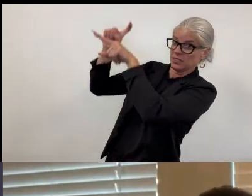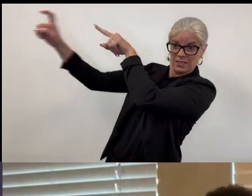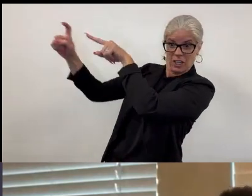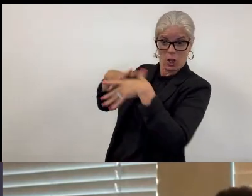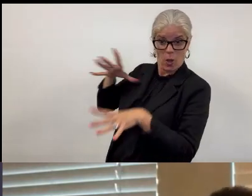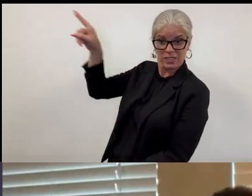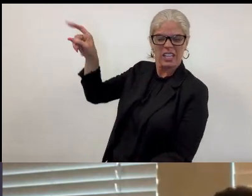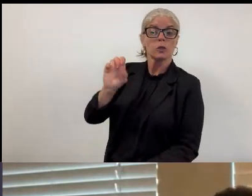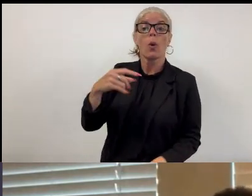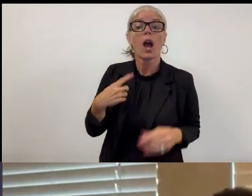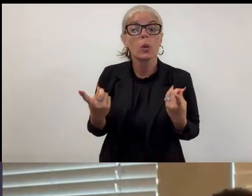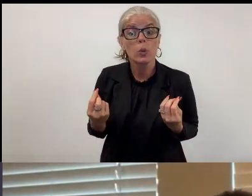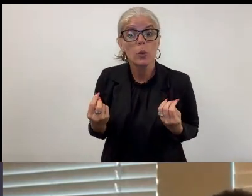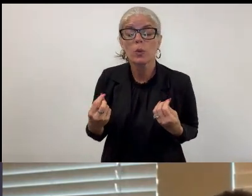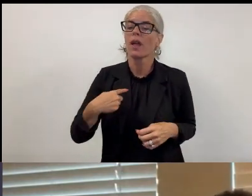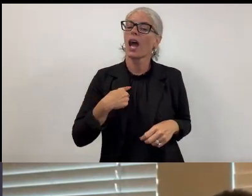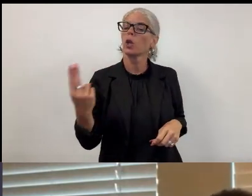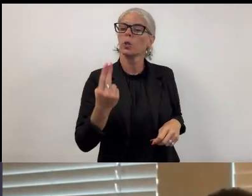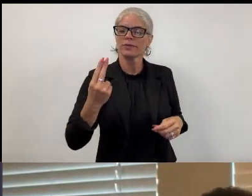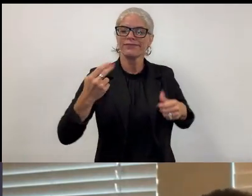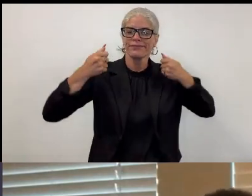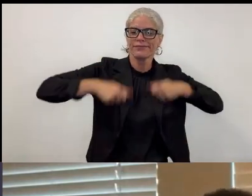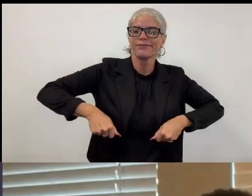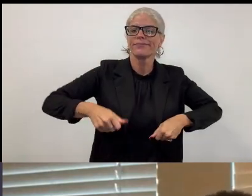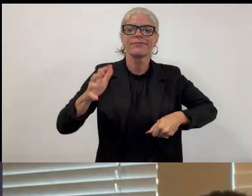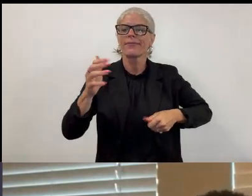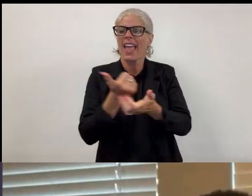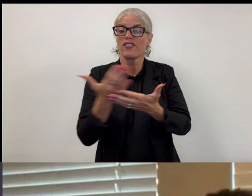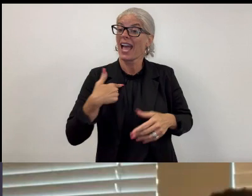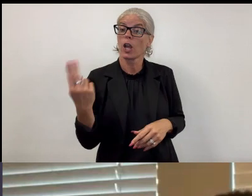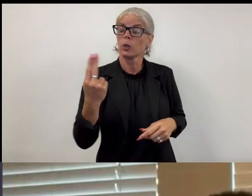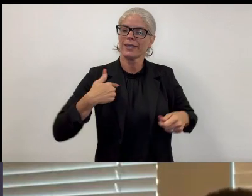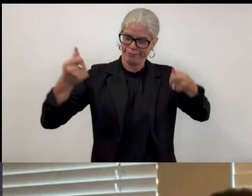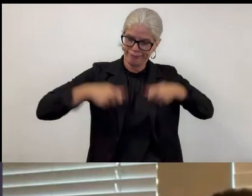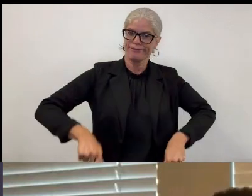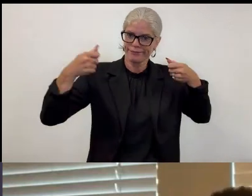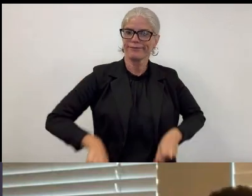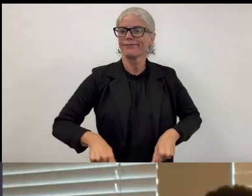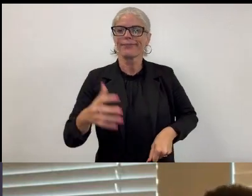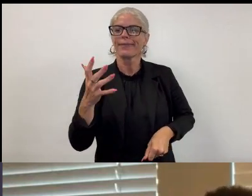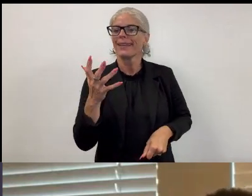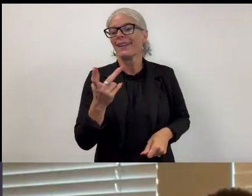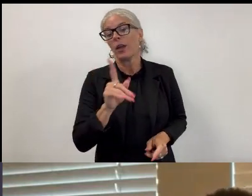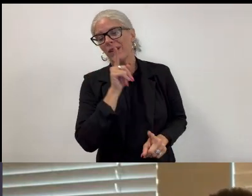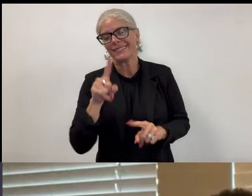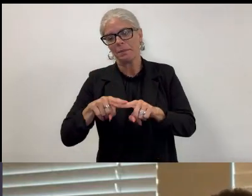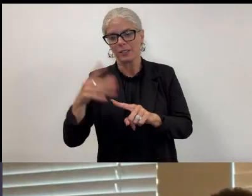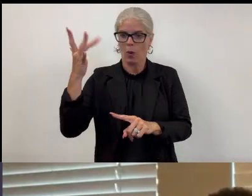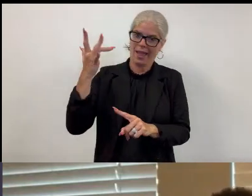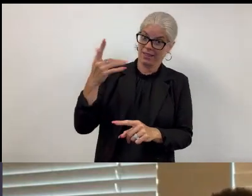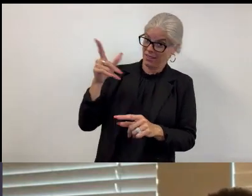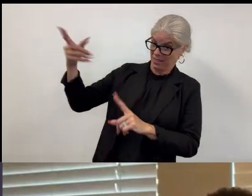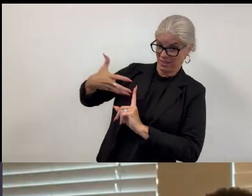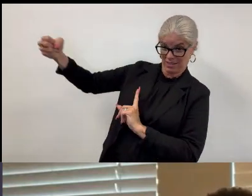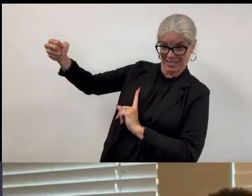responsibility to someone else. So I'm going to wear my entire thing that I wore that night was dictated around the